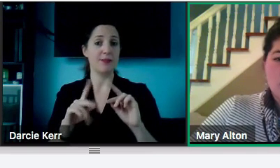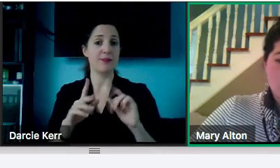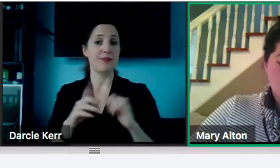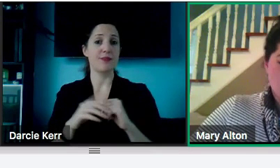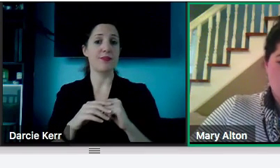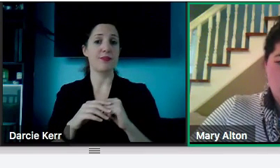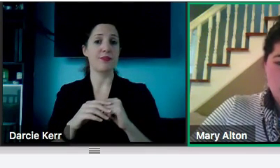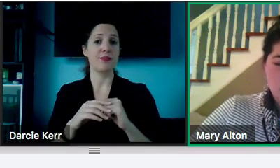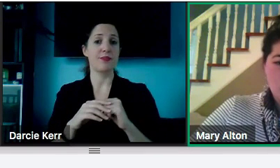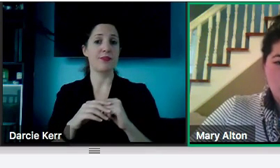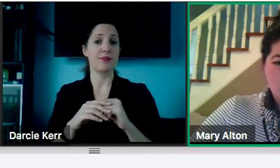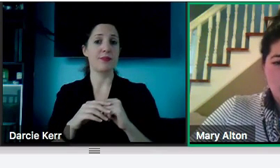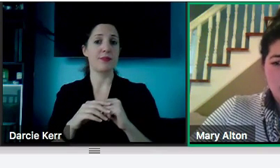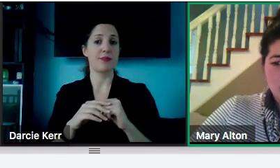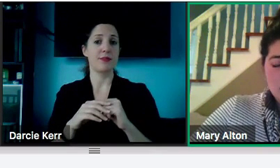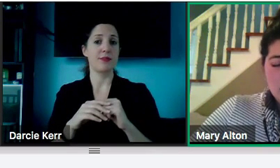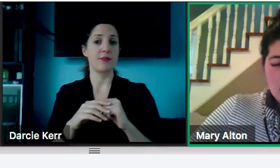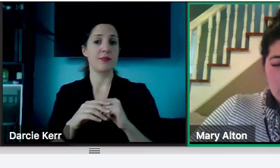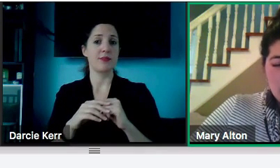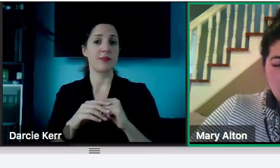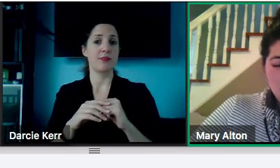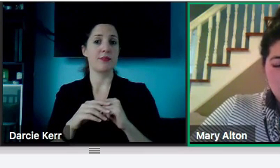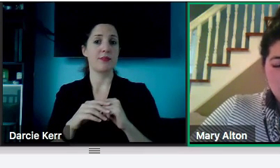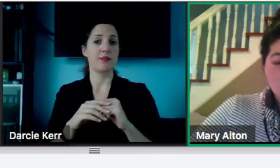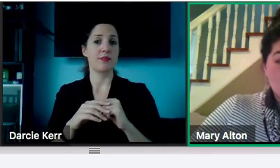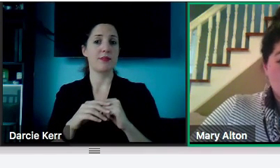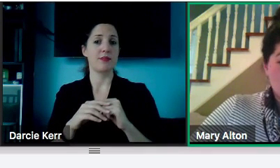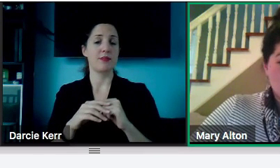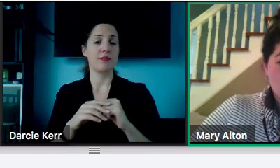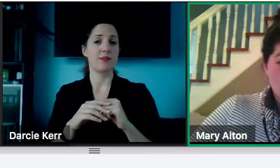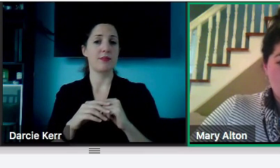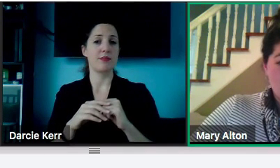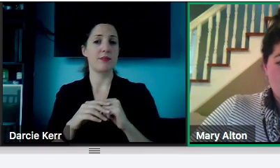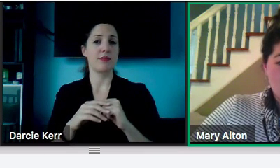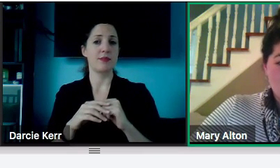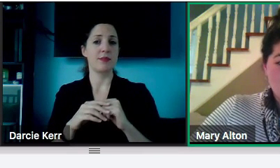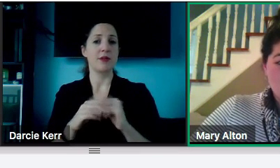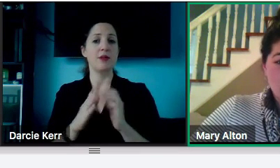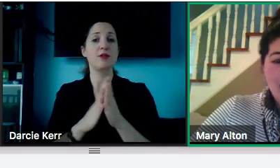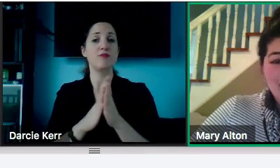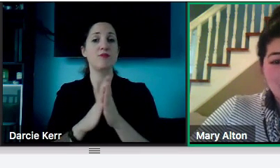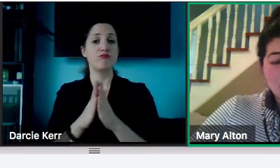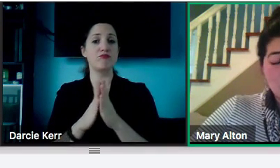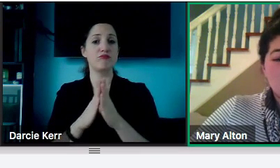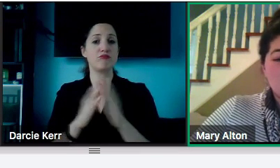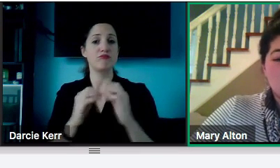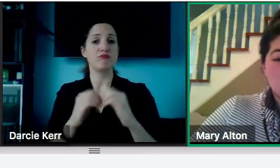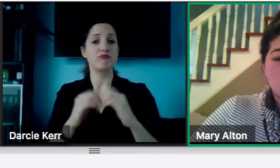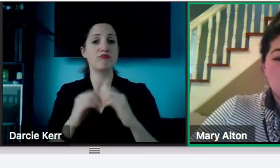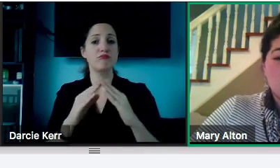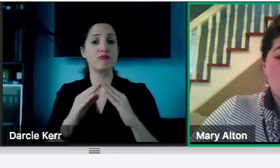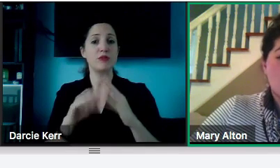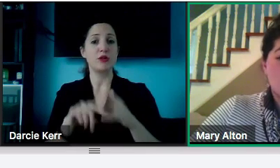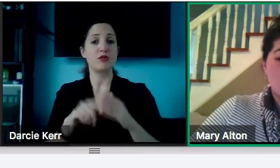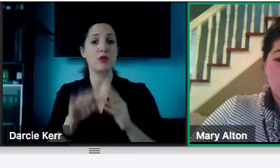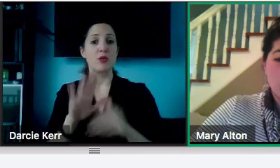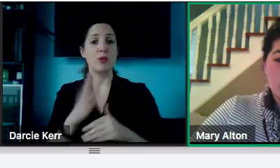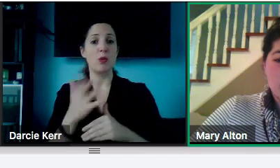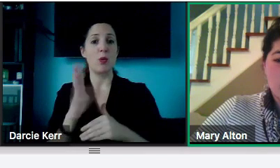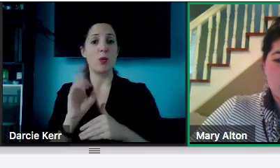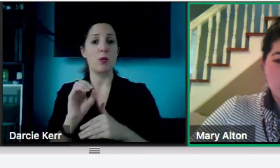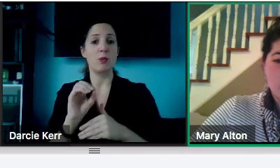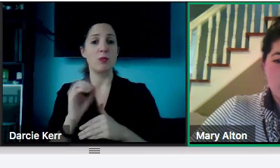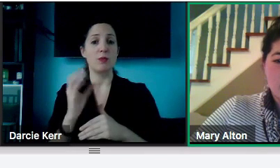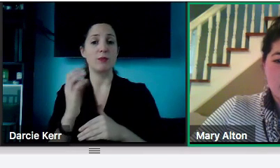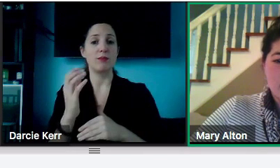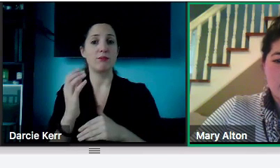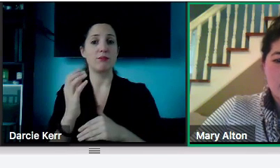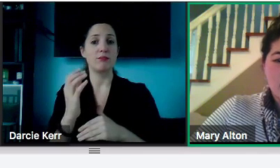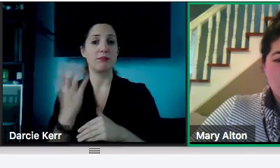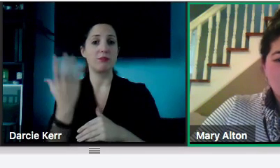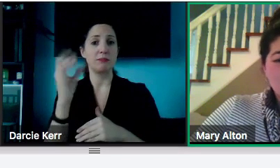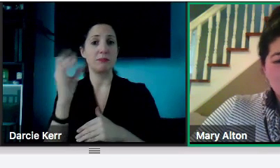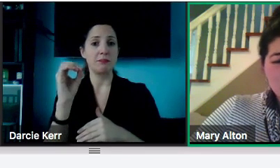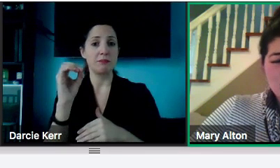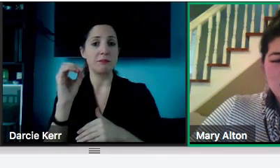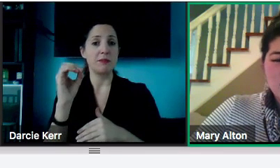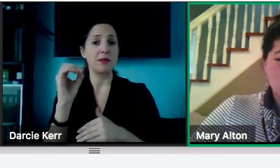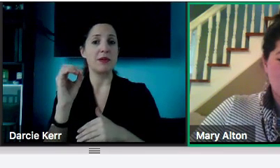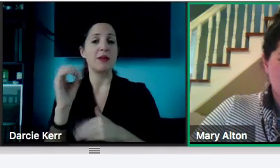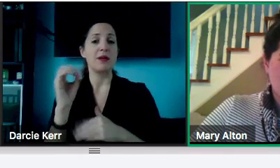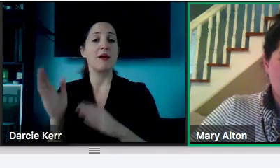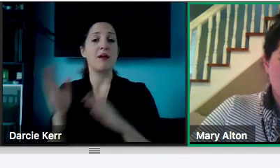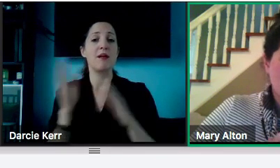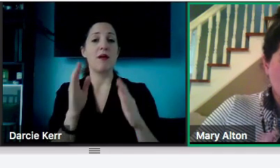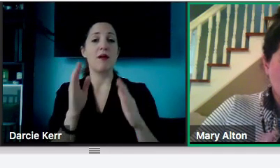on entrepreneurship and starting their own business. We have people who are also very much interested in, you know,